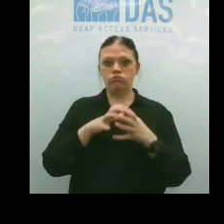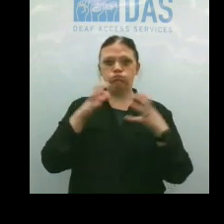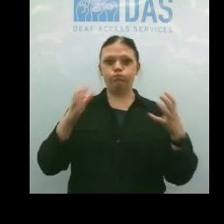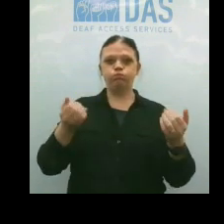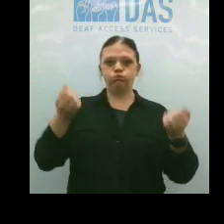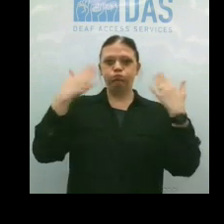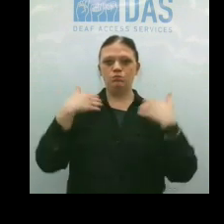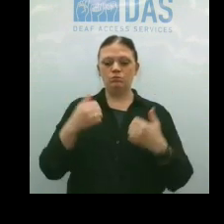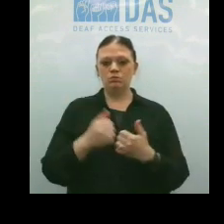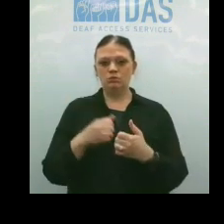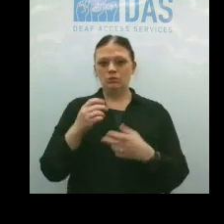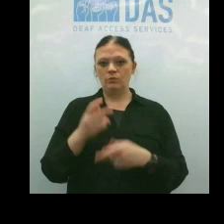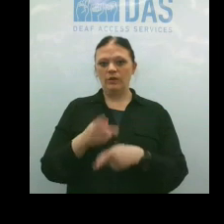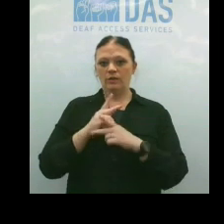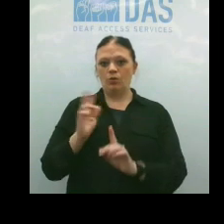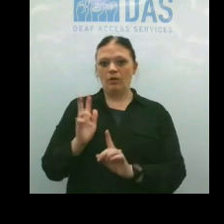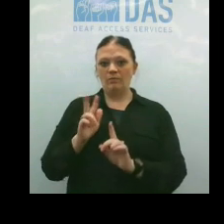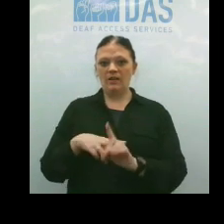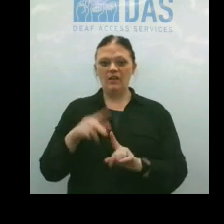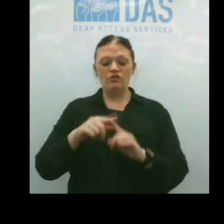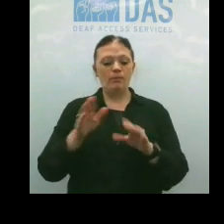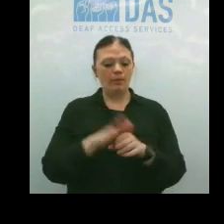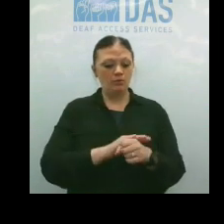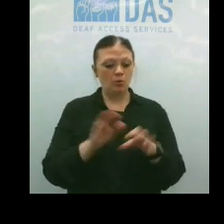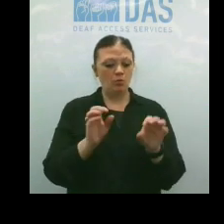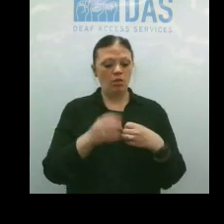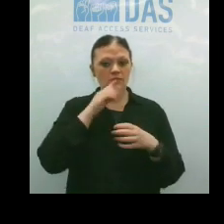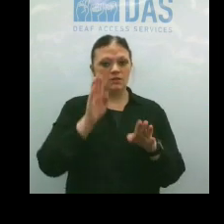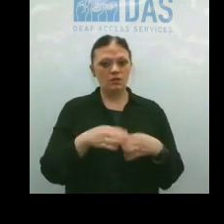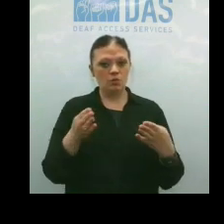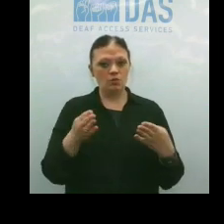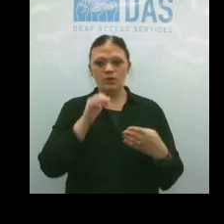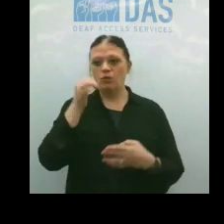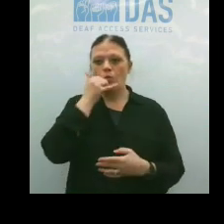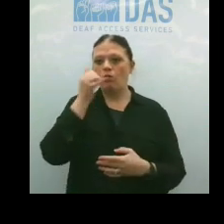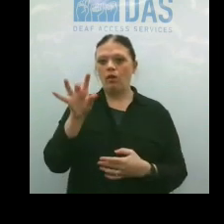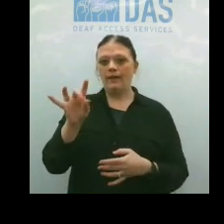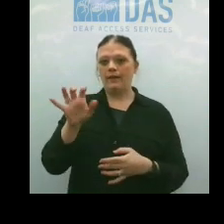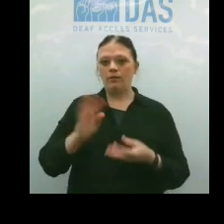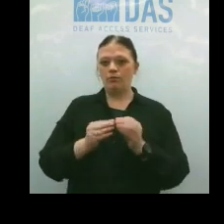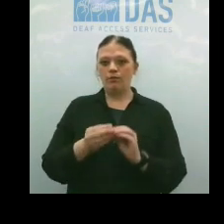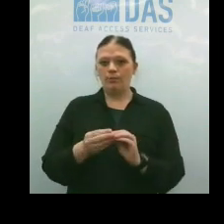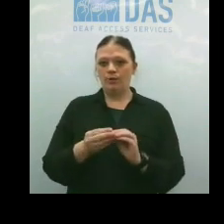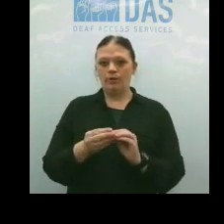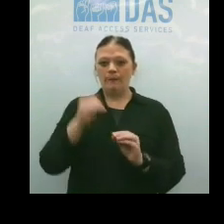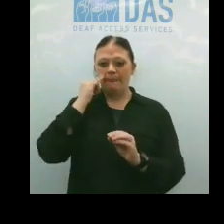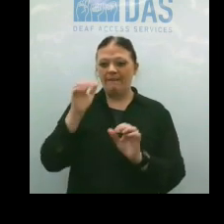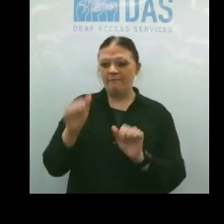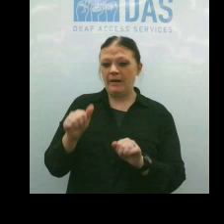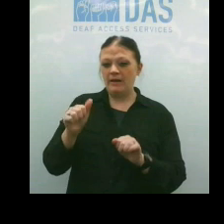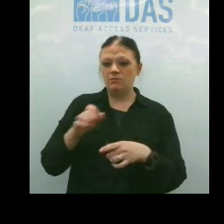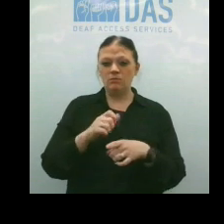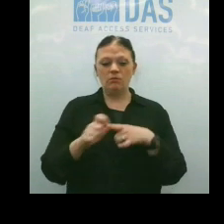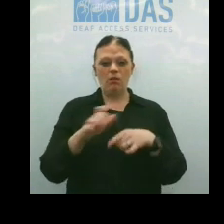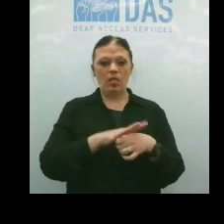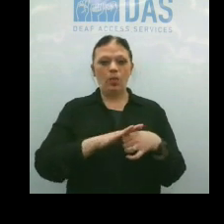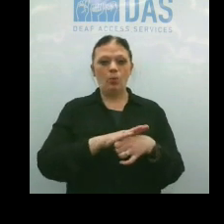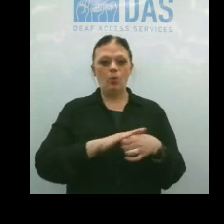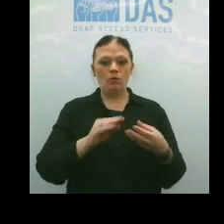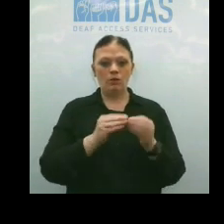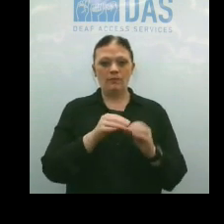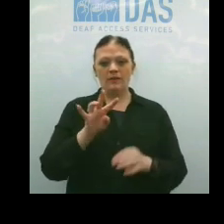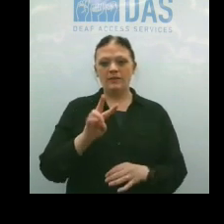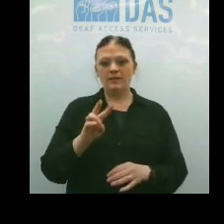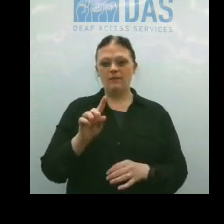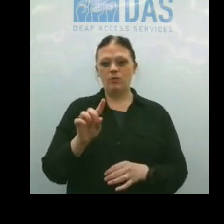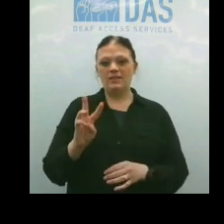the local office is open to answer your questions. Don't call the 1-800 number. If possible, call the local number, which is the